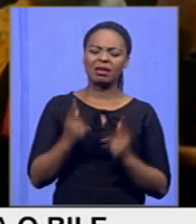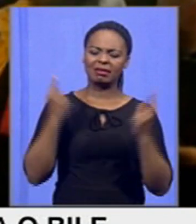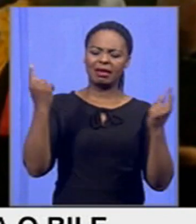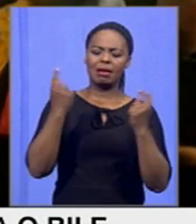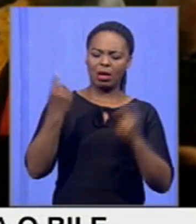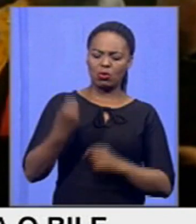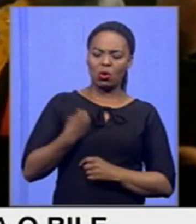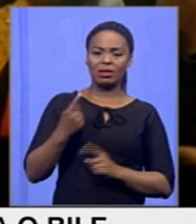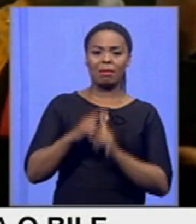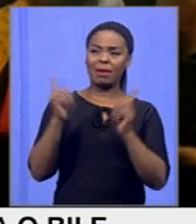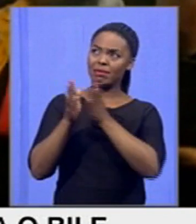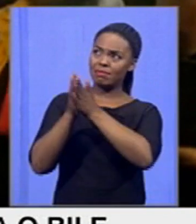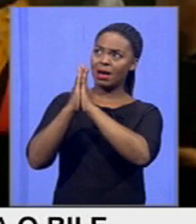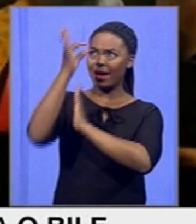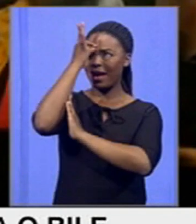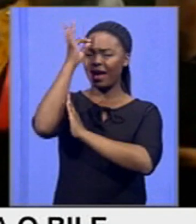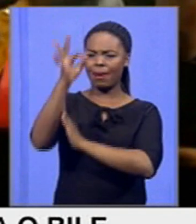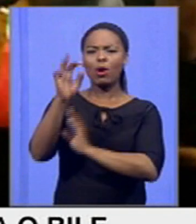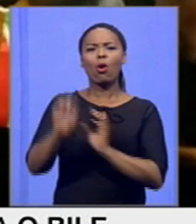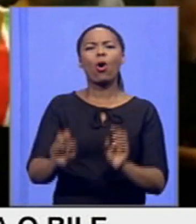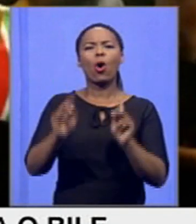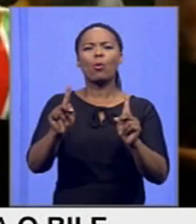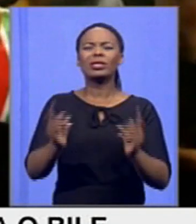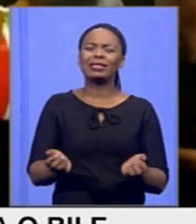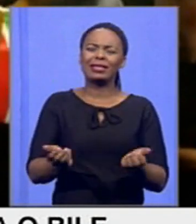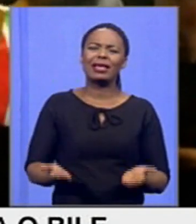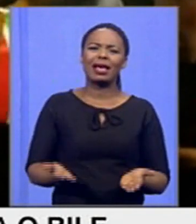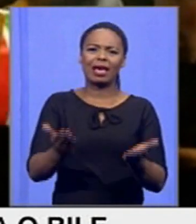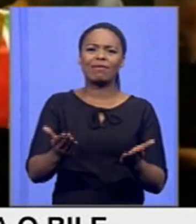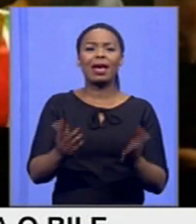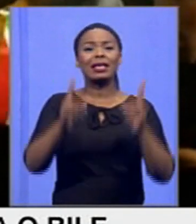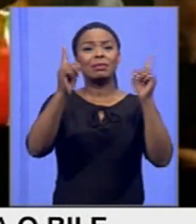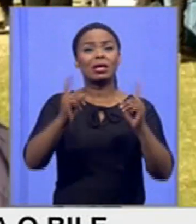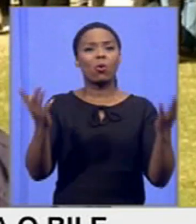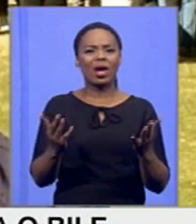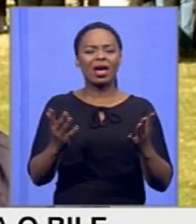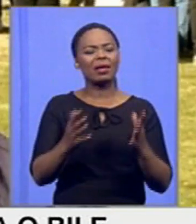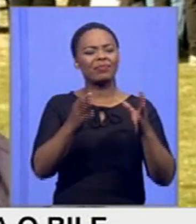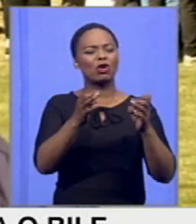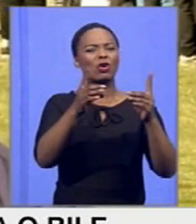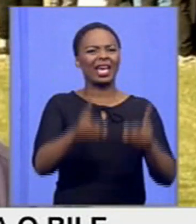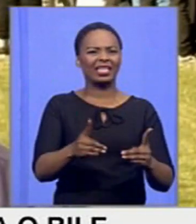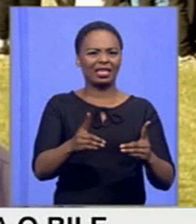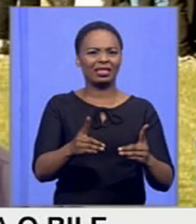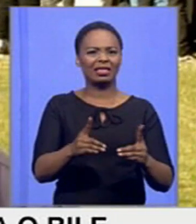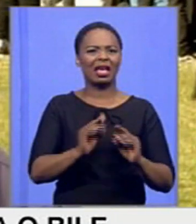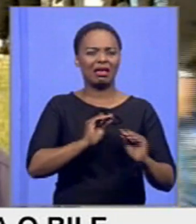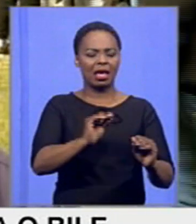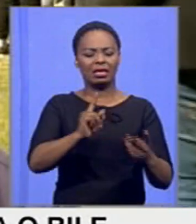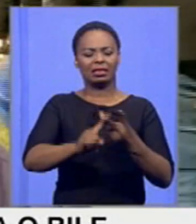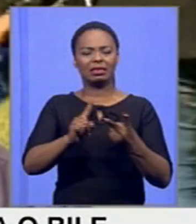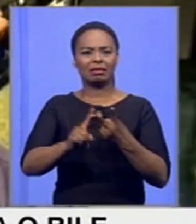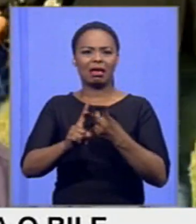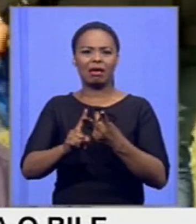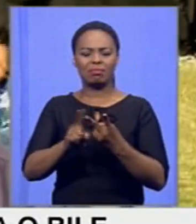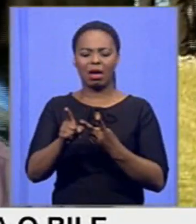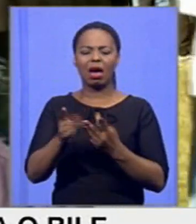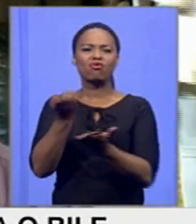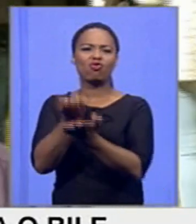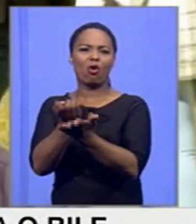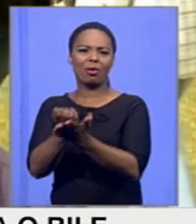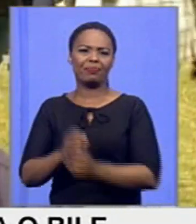ho mmuso ho eketsa menyetla haholo thutong mmoho le moruong. Tsatsi le re hopotsang hore le batjha re na le